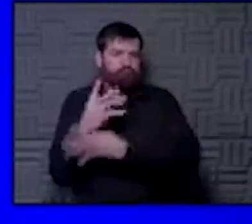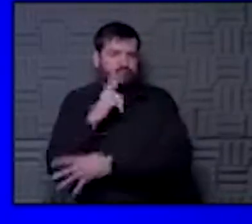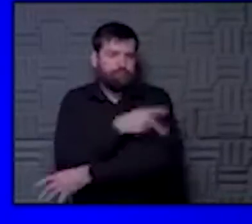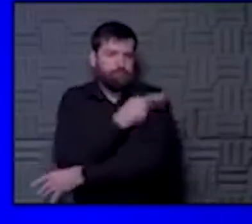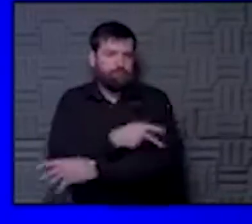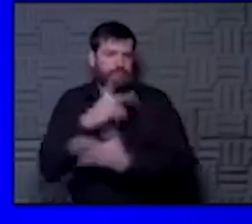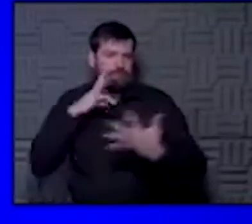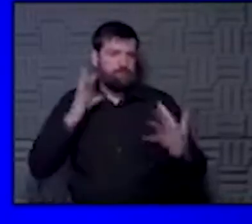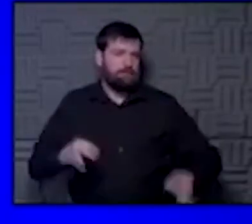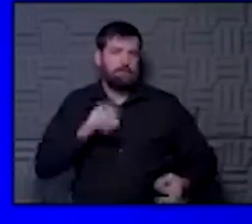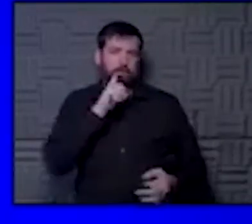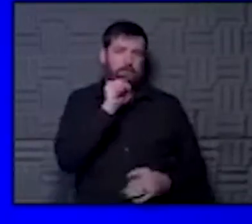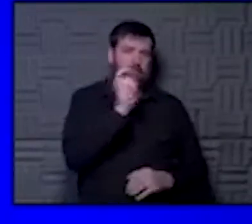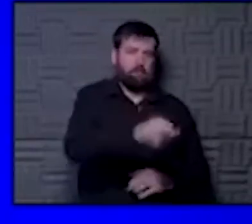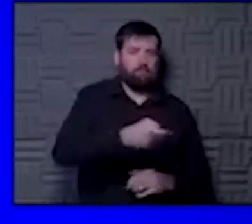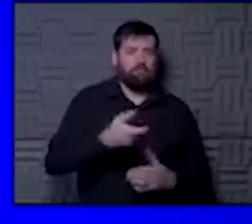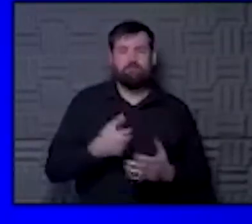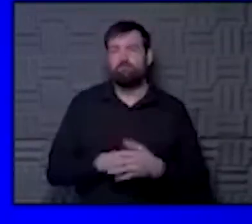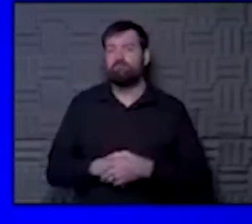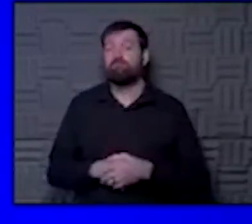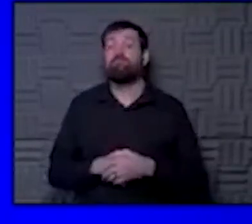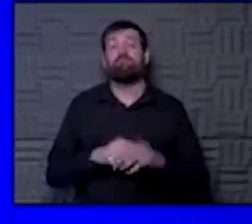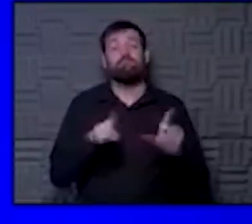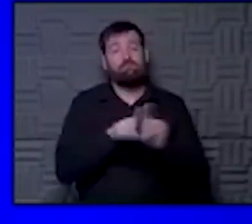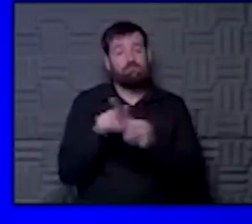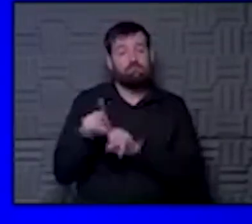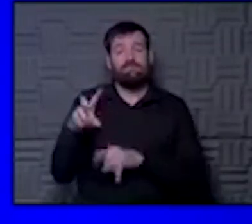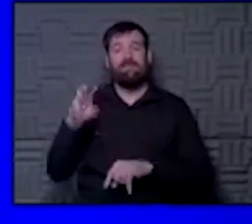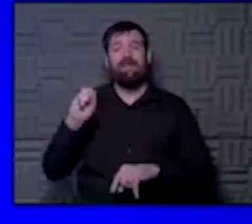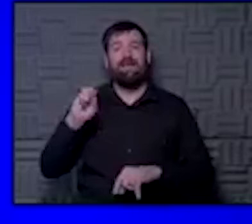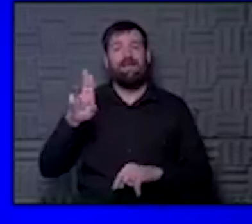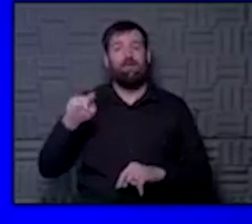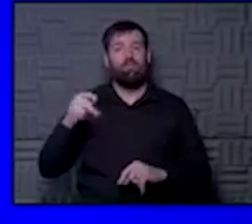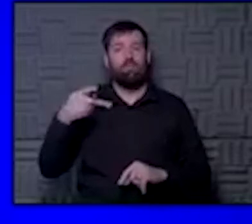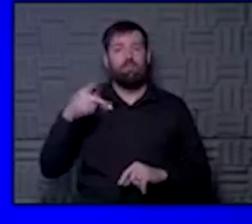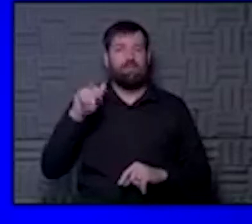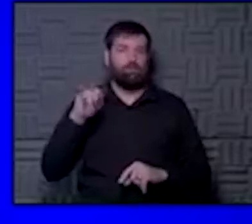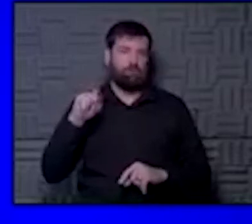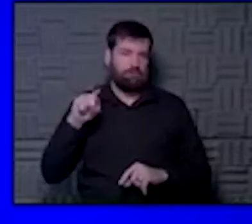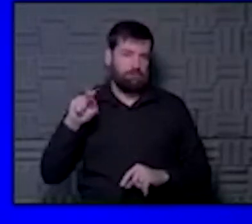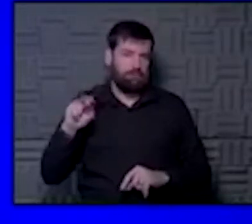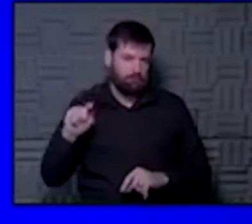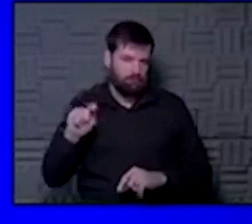for. In addition, as she said, it is an outpatient medication, so we are,